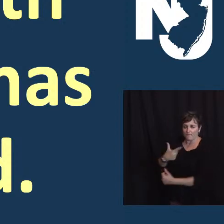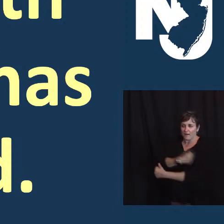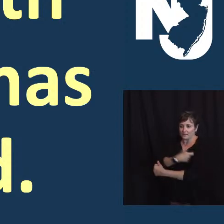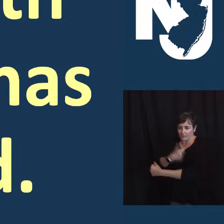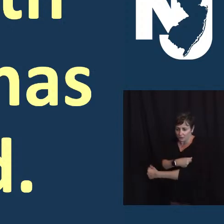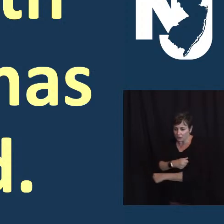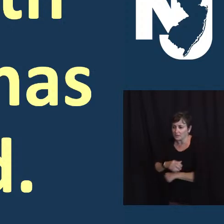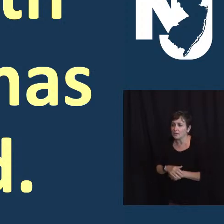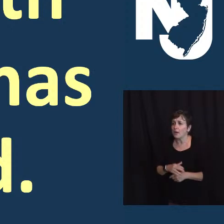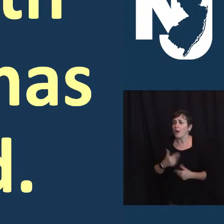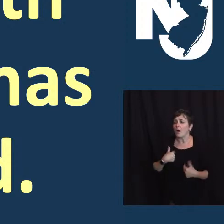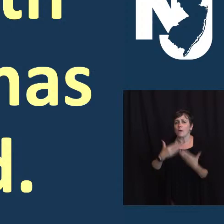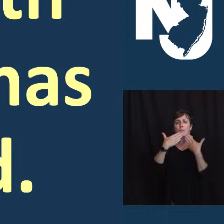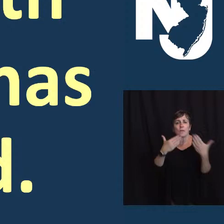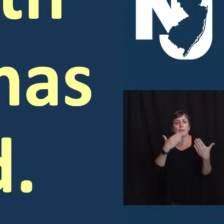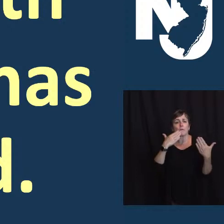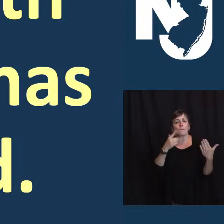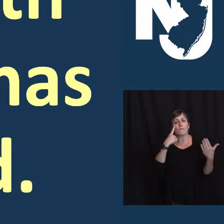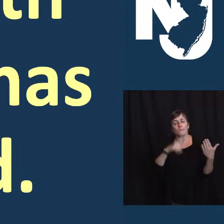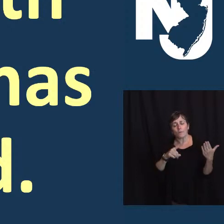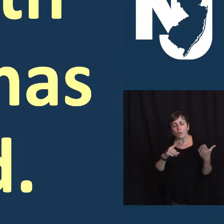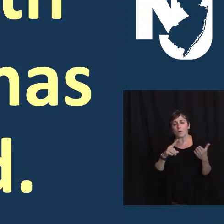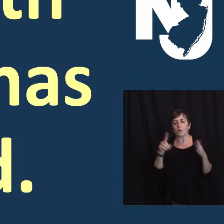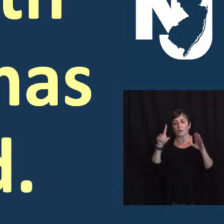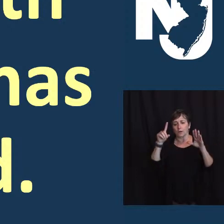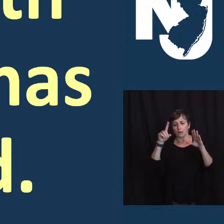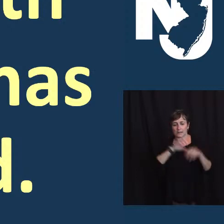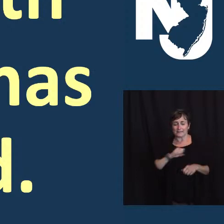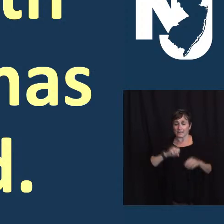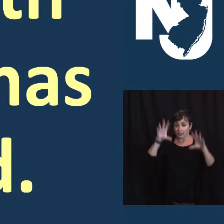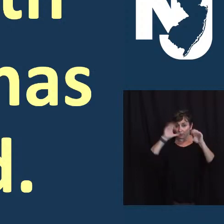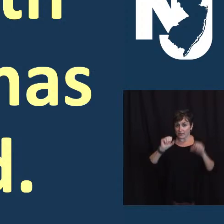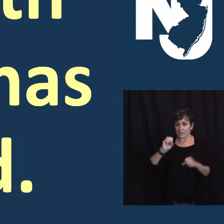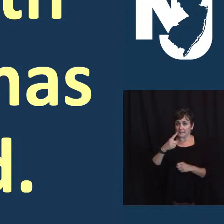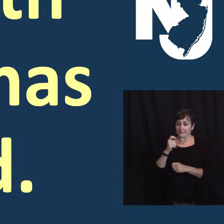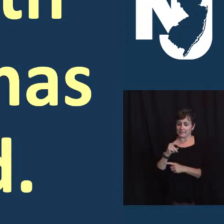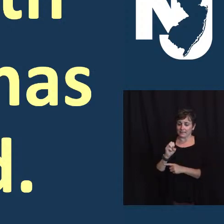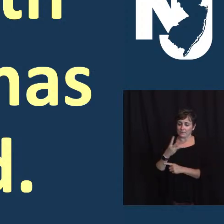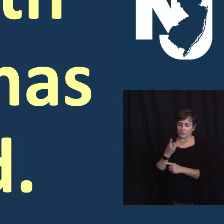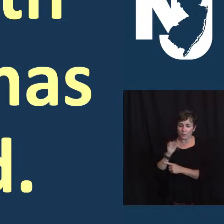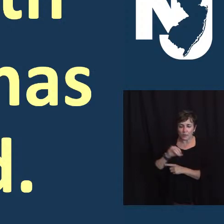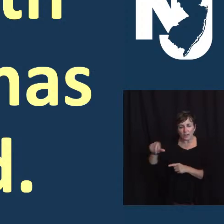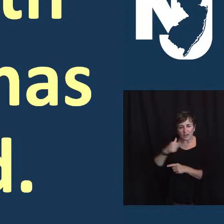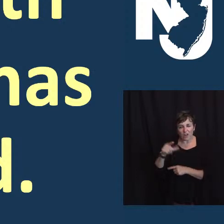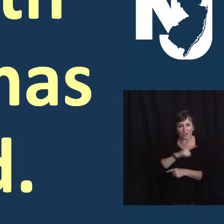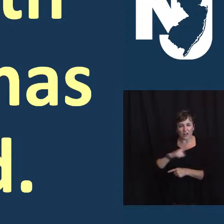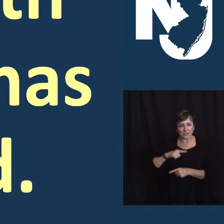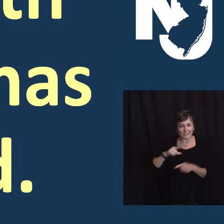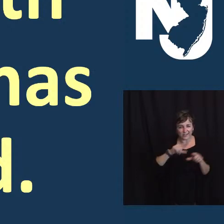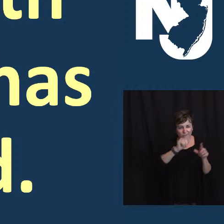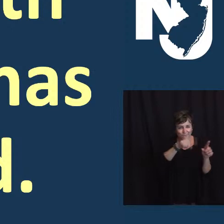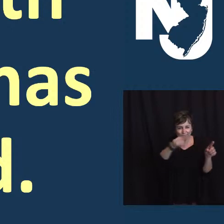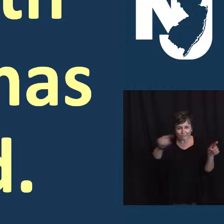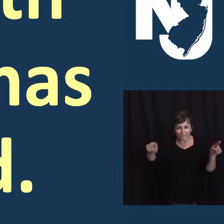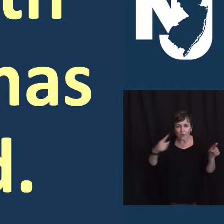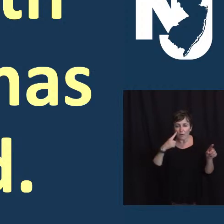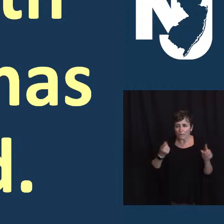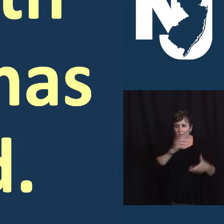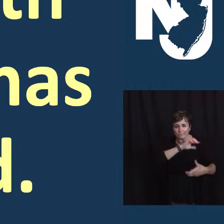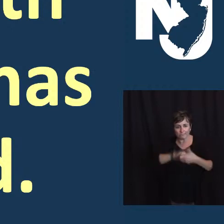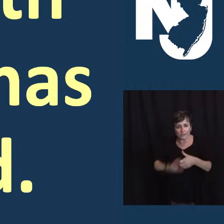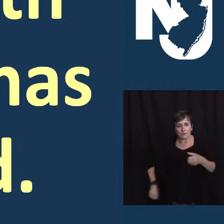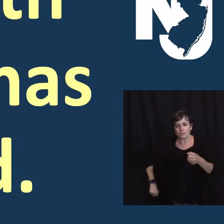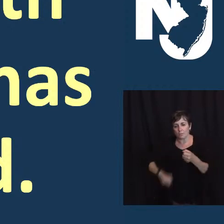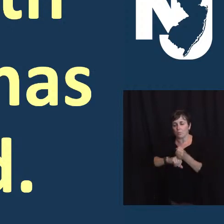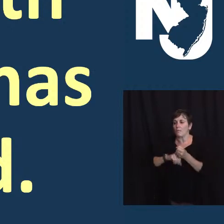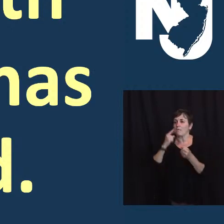Senate President Steve Sweeney and Assembly Speaker Craig Coughlin and the members of their respective caucuses for their partnership on and support